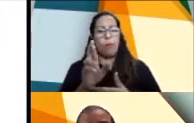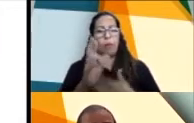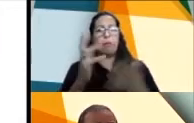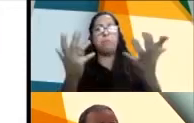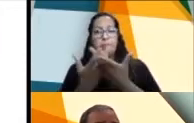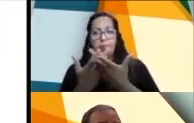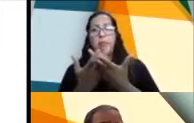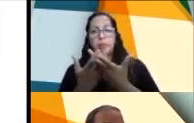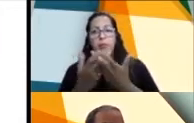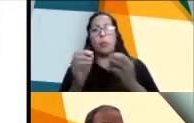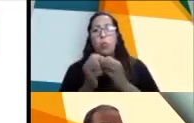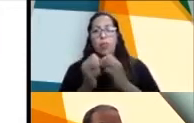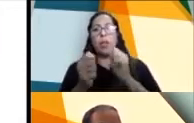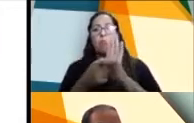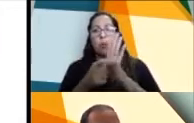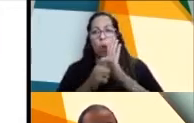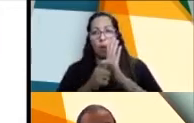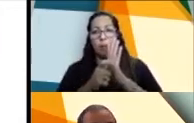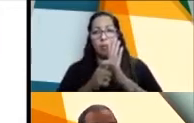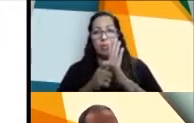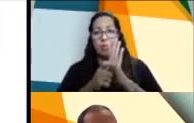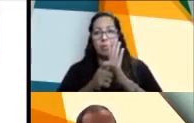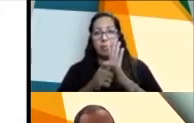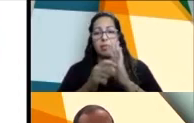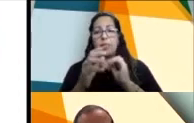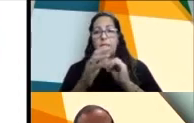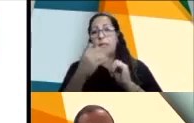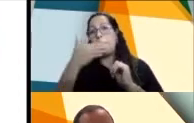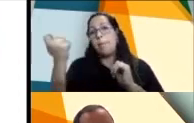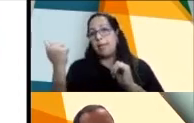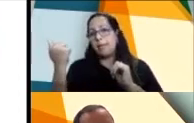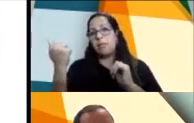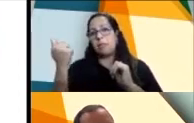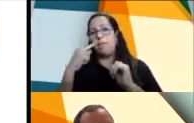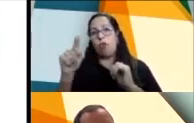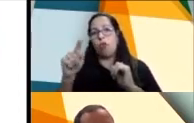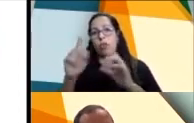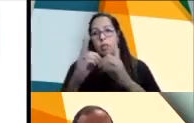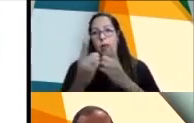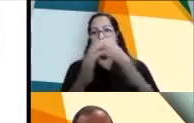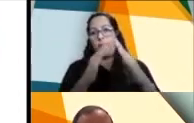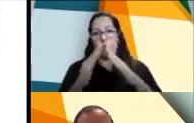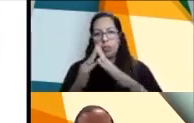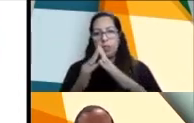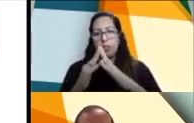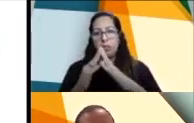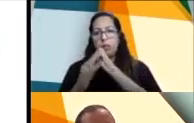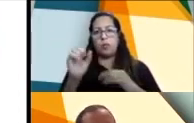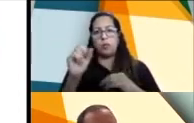compliance with requirements. And in the best interest for the Department of Housing, and so everything